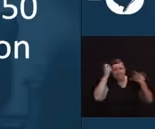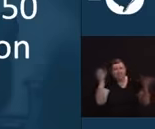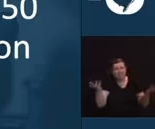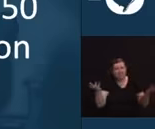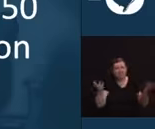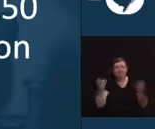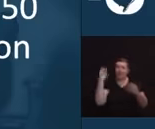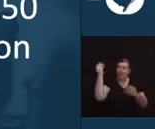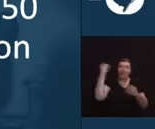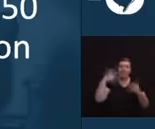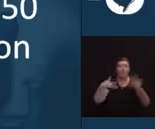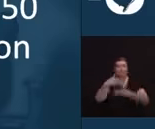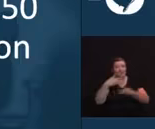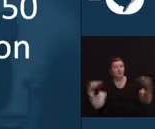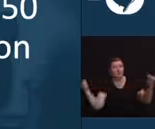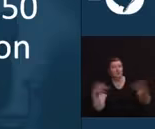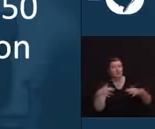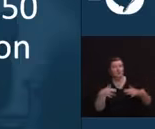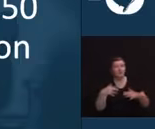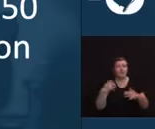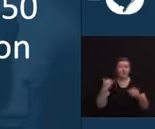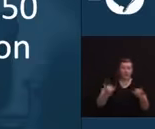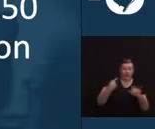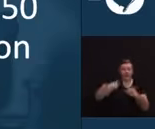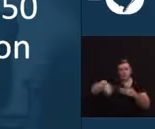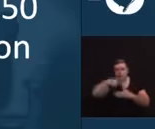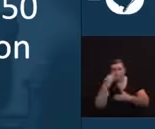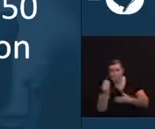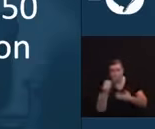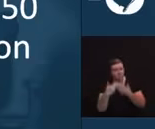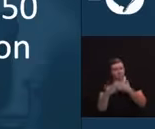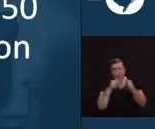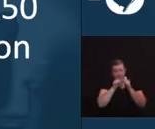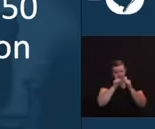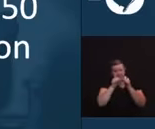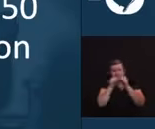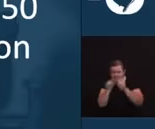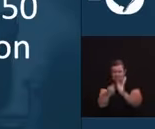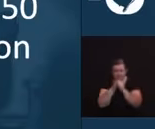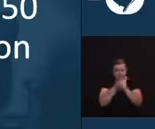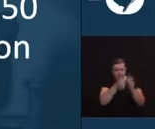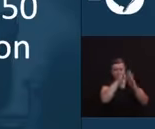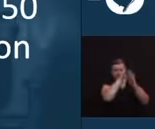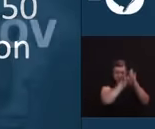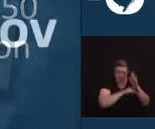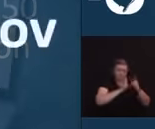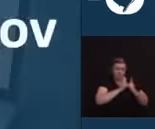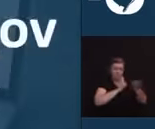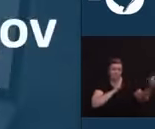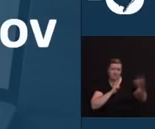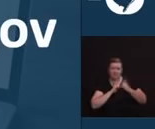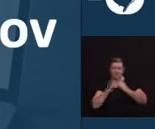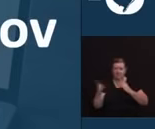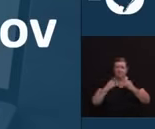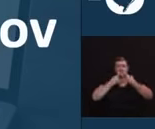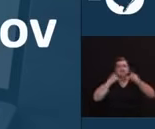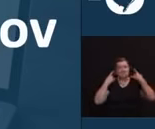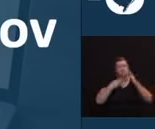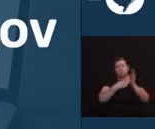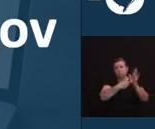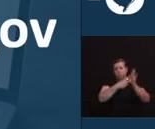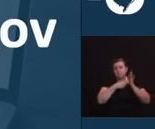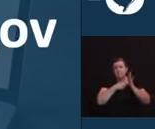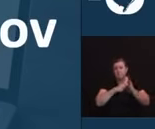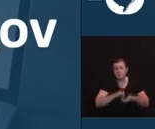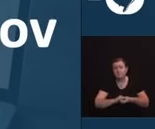Monday, must abide by those restrictions or face the consequences. I know Pat will get into this in a little bit